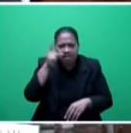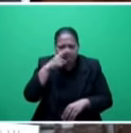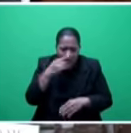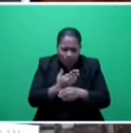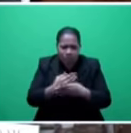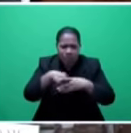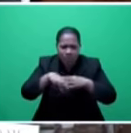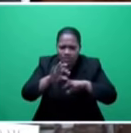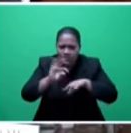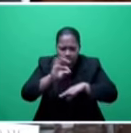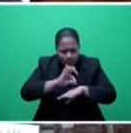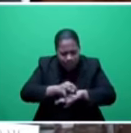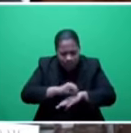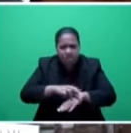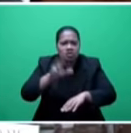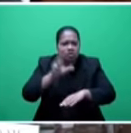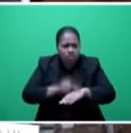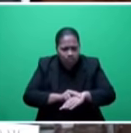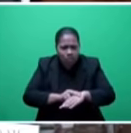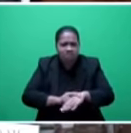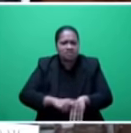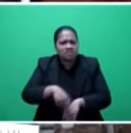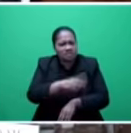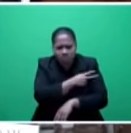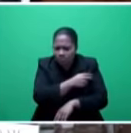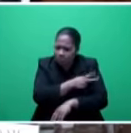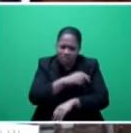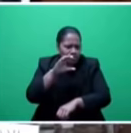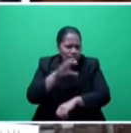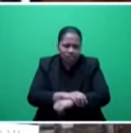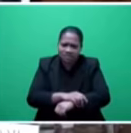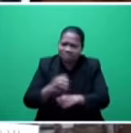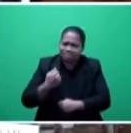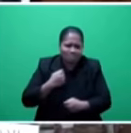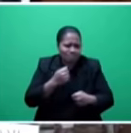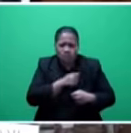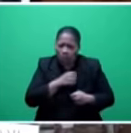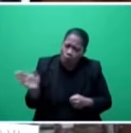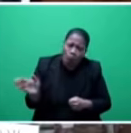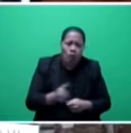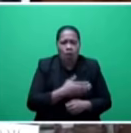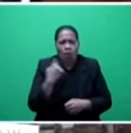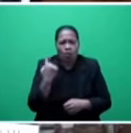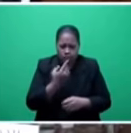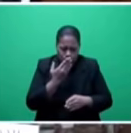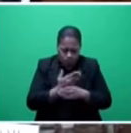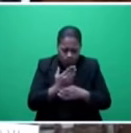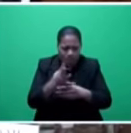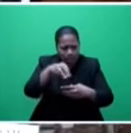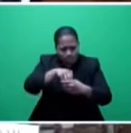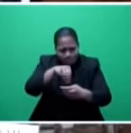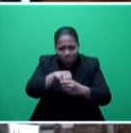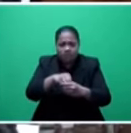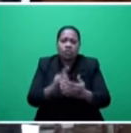hospital administrators, security personnel, police force, the military personnel, and all those people associated